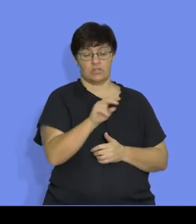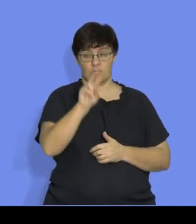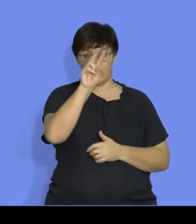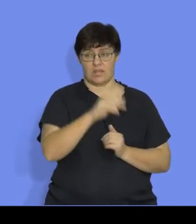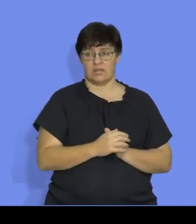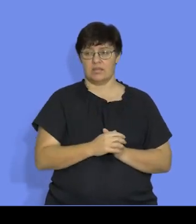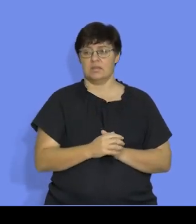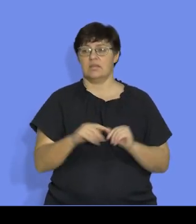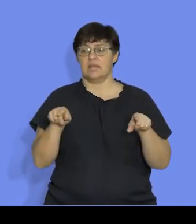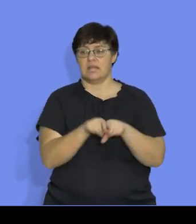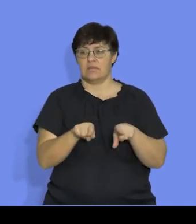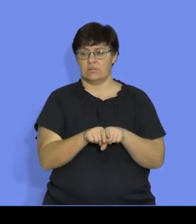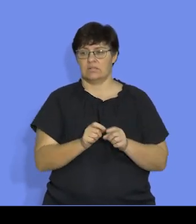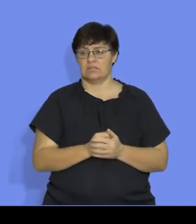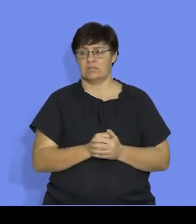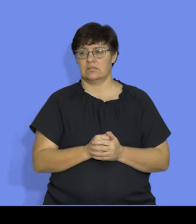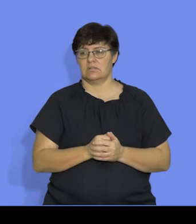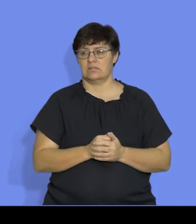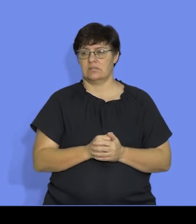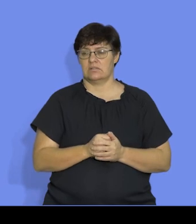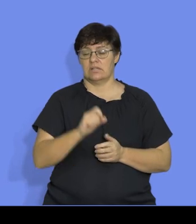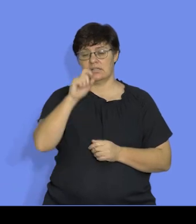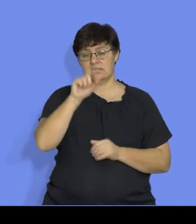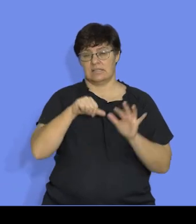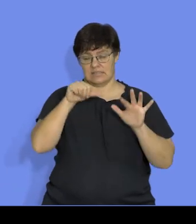that Y squared will be equal to